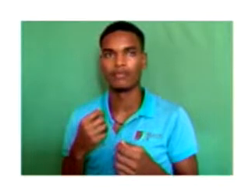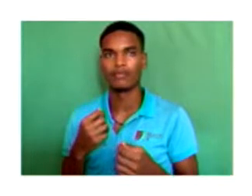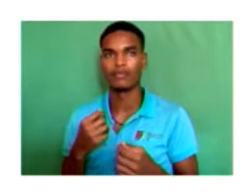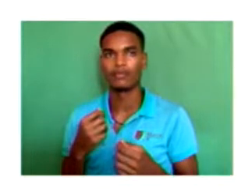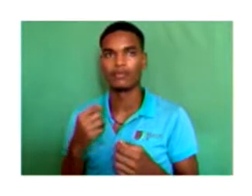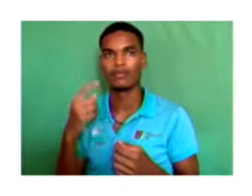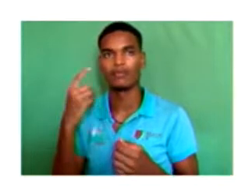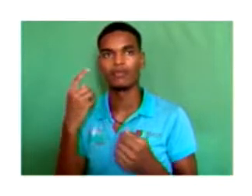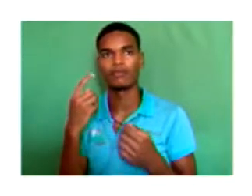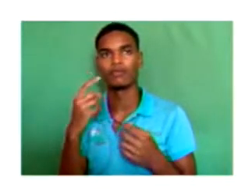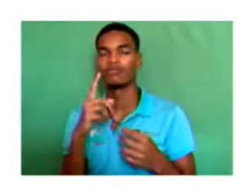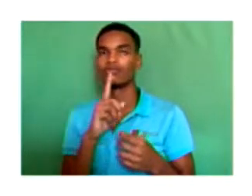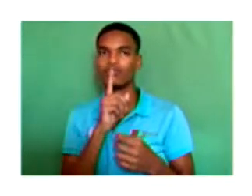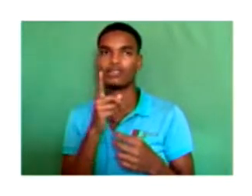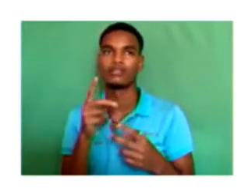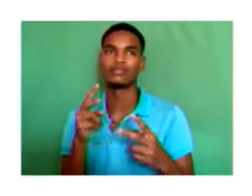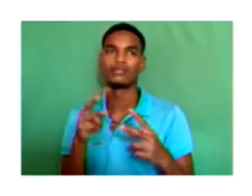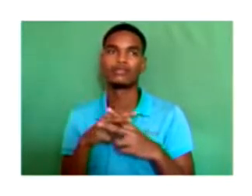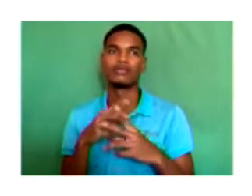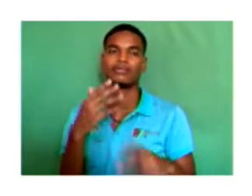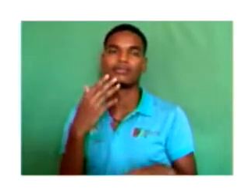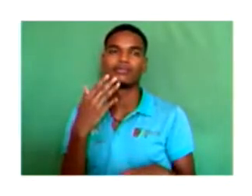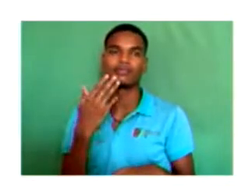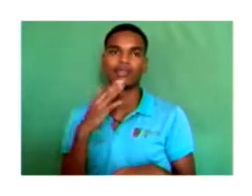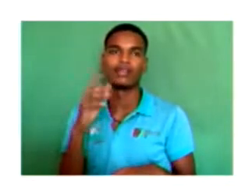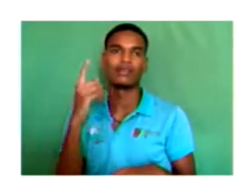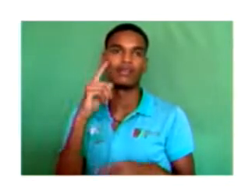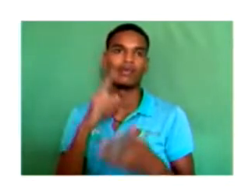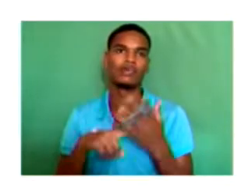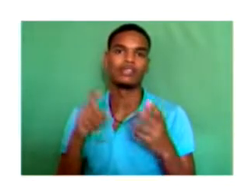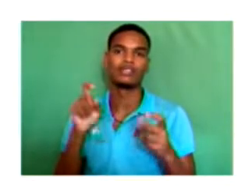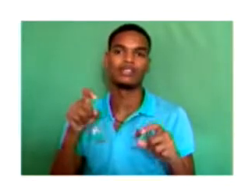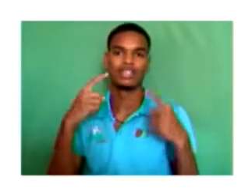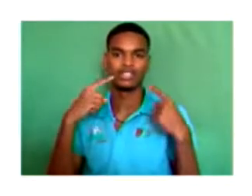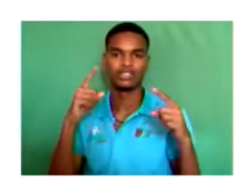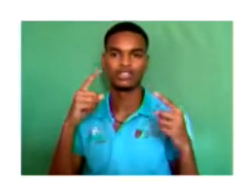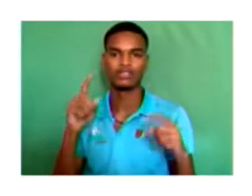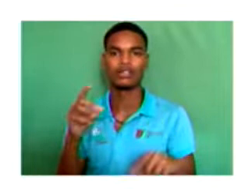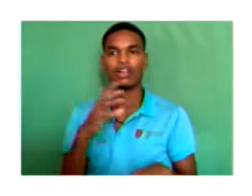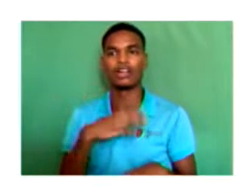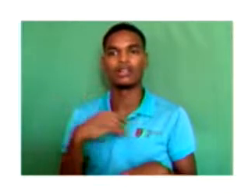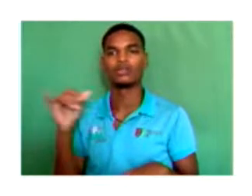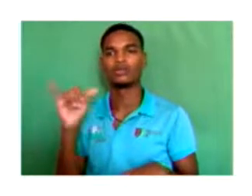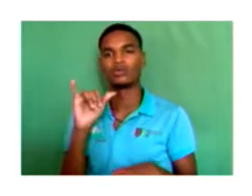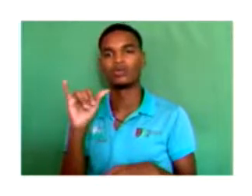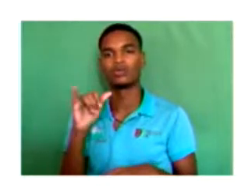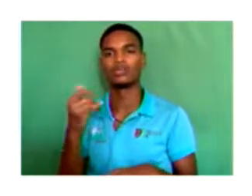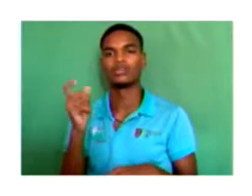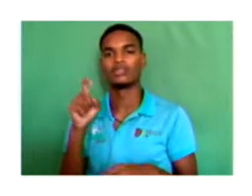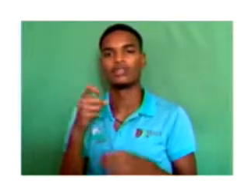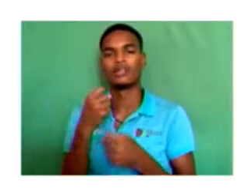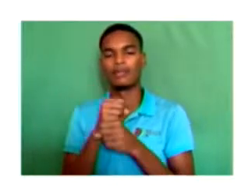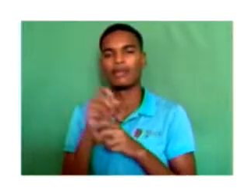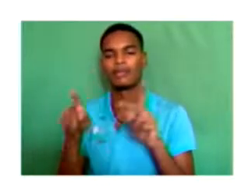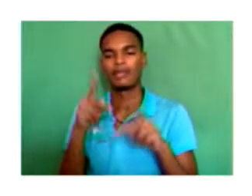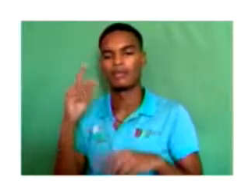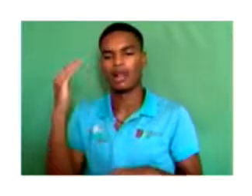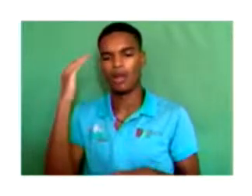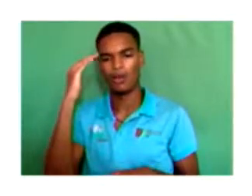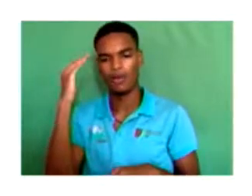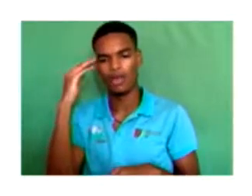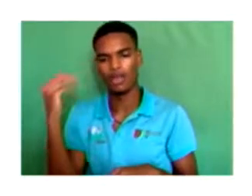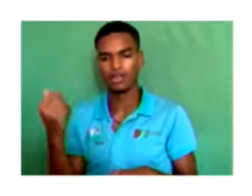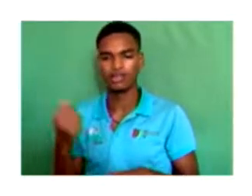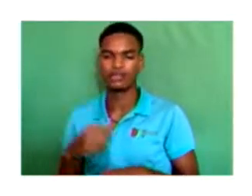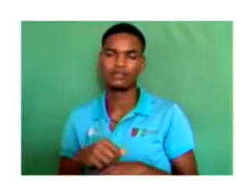very valuable part of what you want to achieve. And we need to make people aware. They need to know that they need to